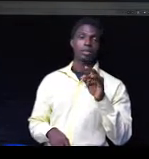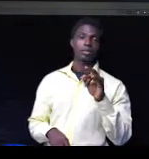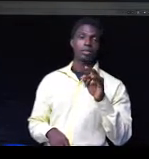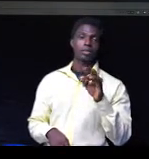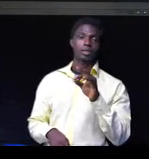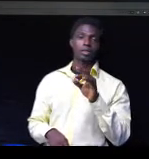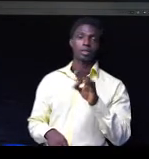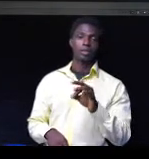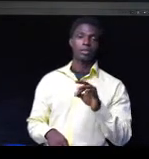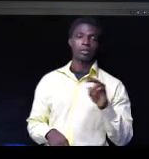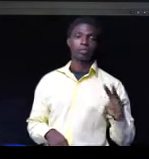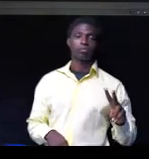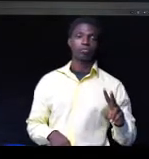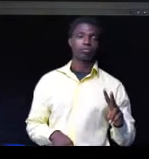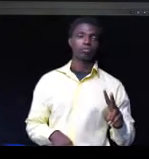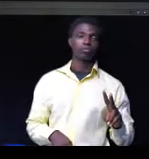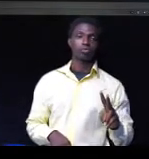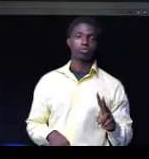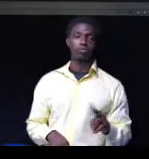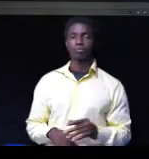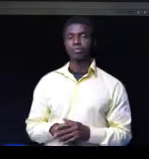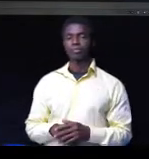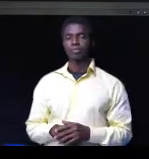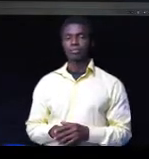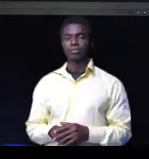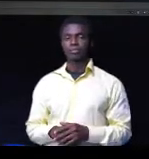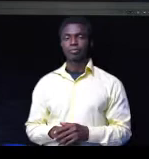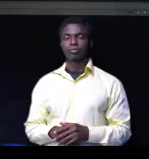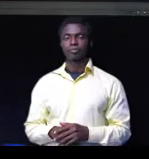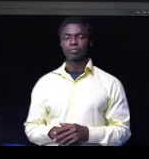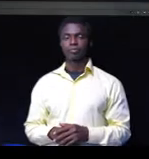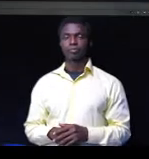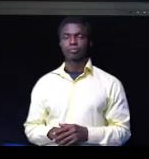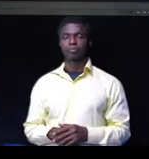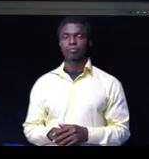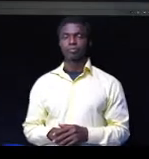just a martial art created in Japan by Jigoro Kano in